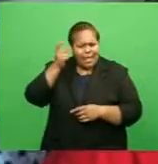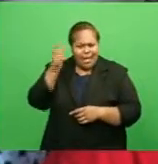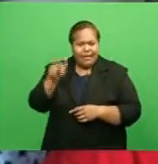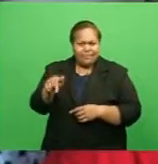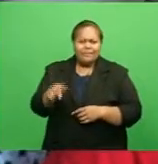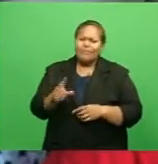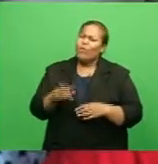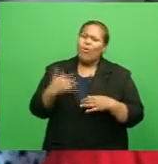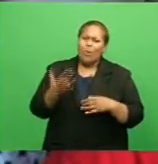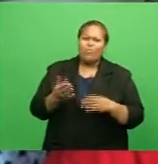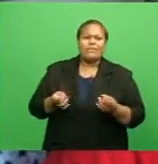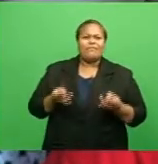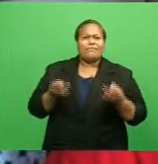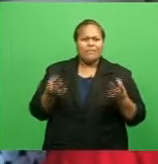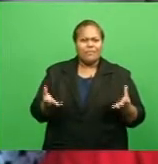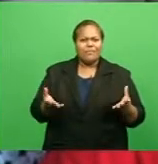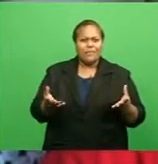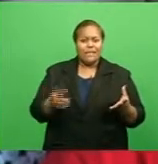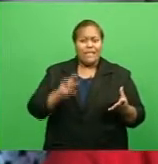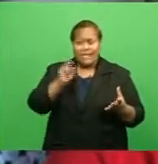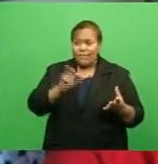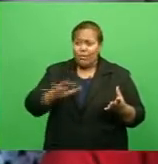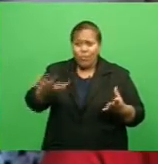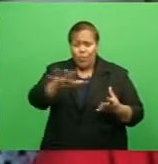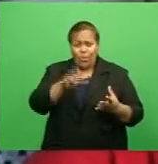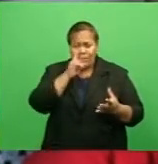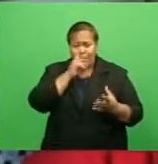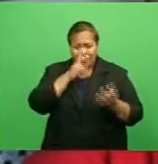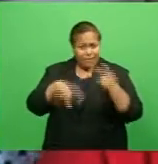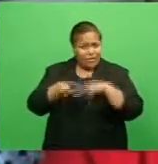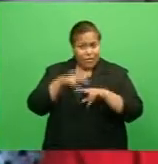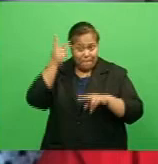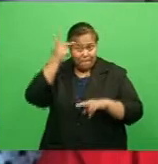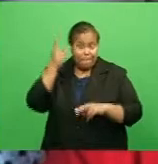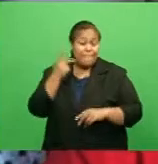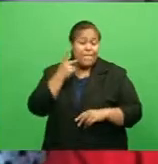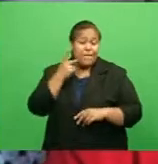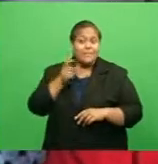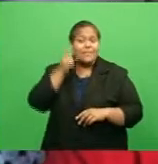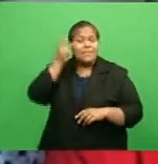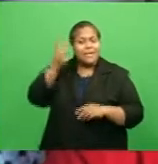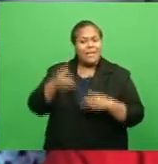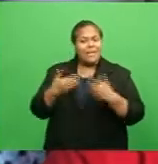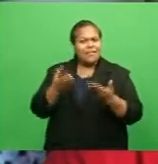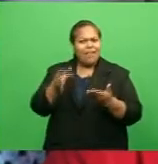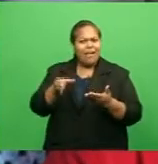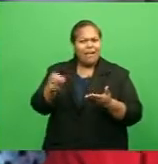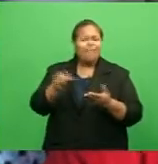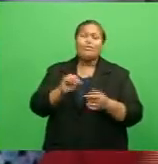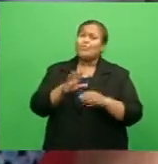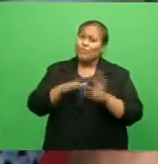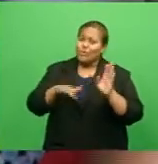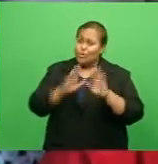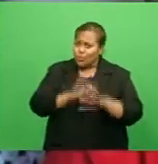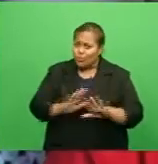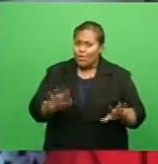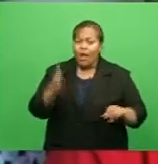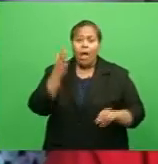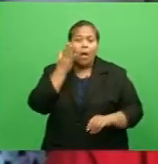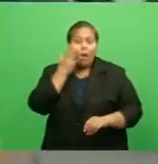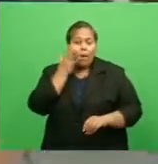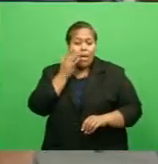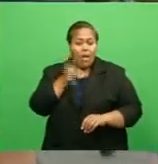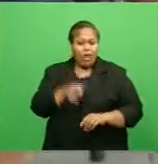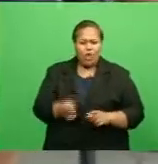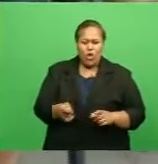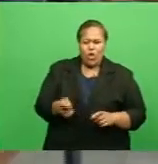If everyone in Fiji, parents, especially the caregivers for children, if they are fully aware of these early